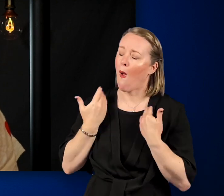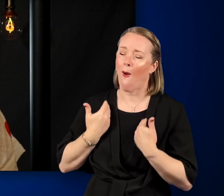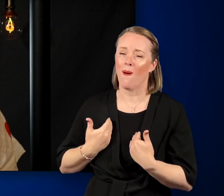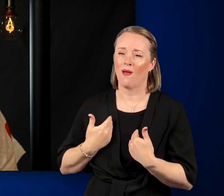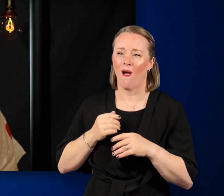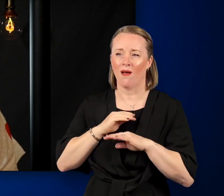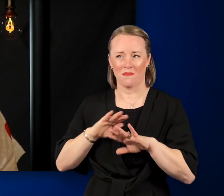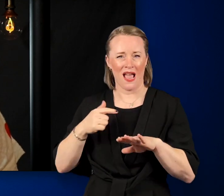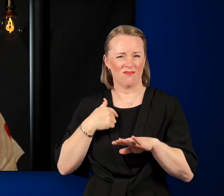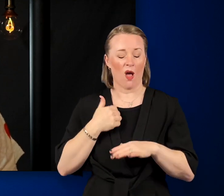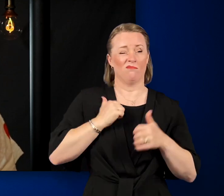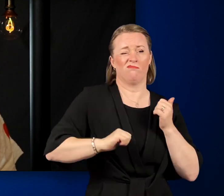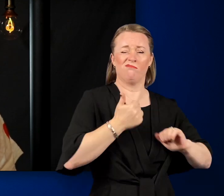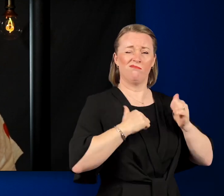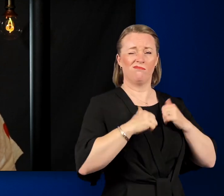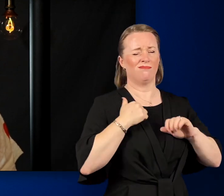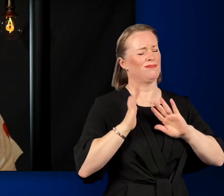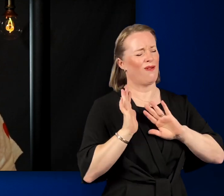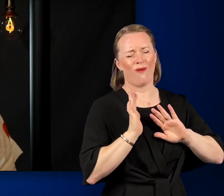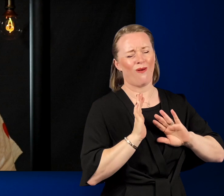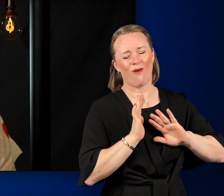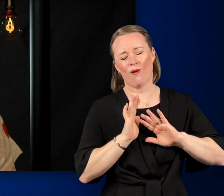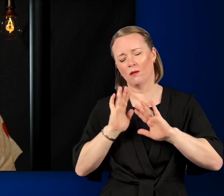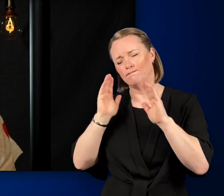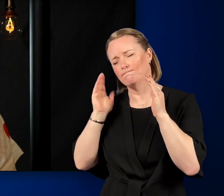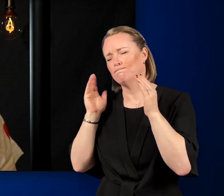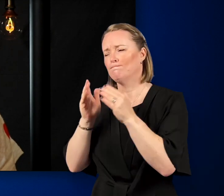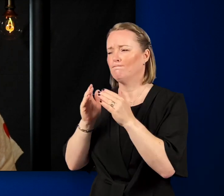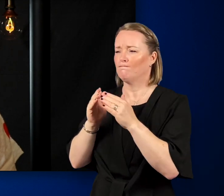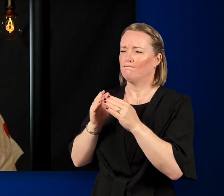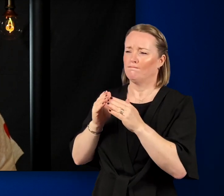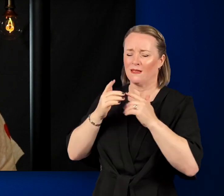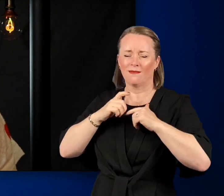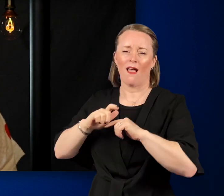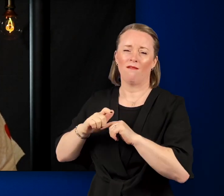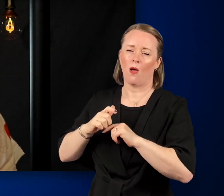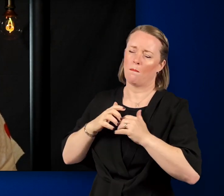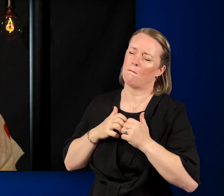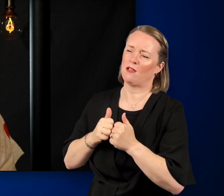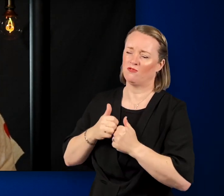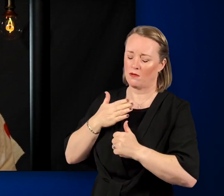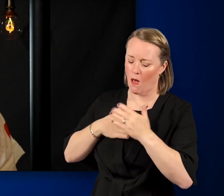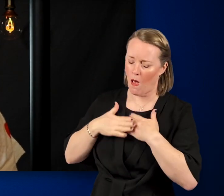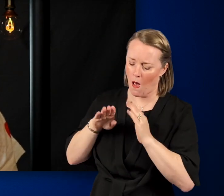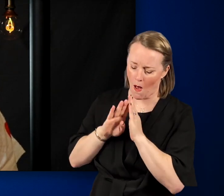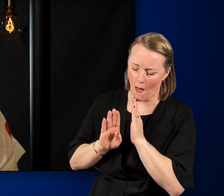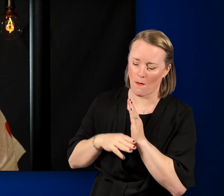keeps us humble and passionate and wanting more to come and take part in this meal.